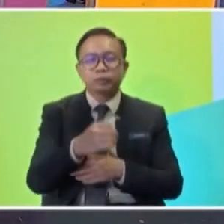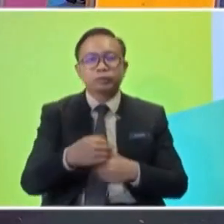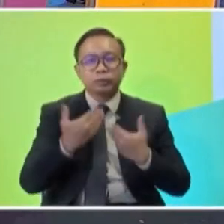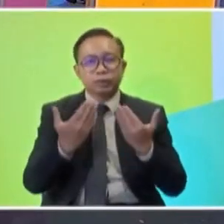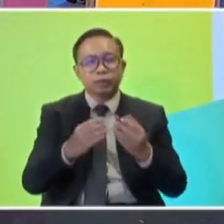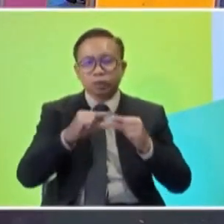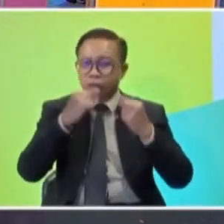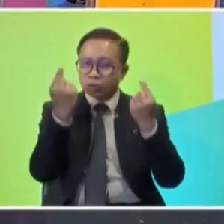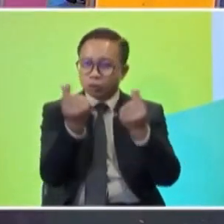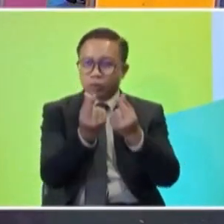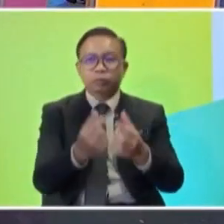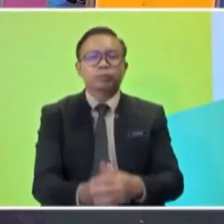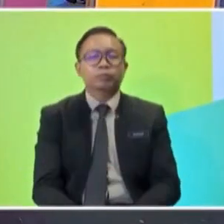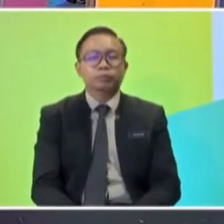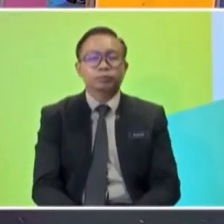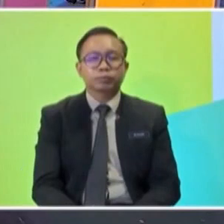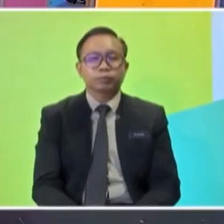So,